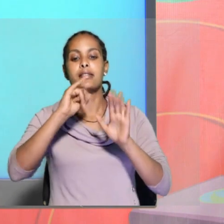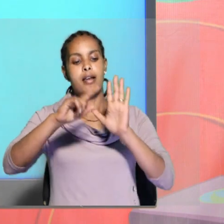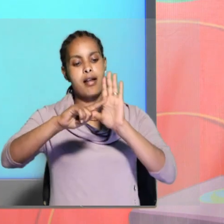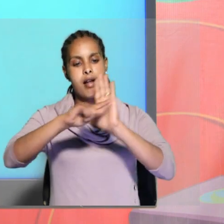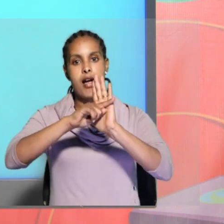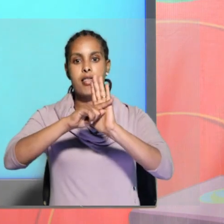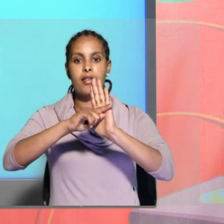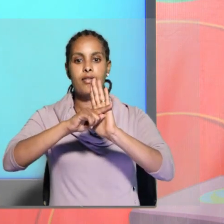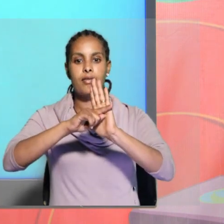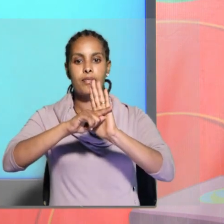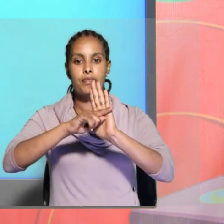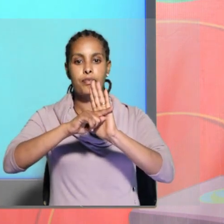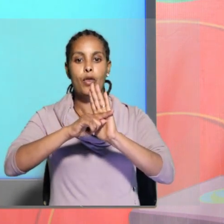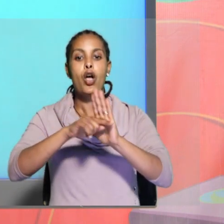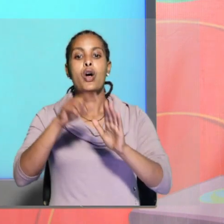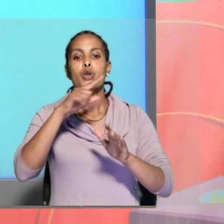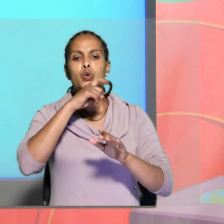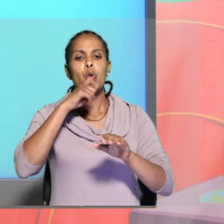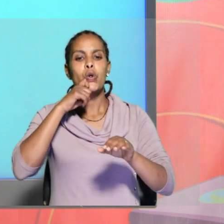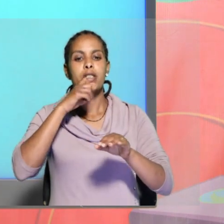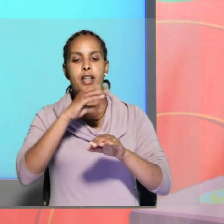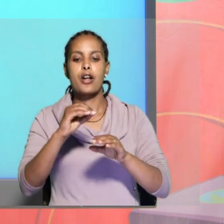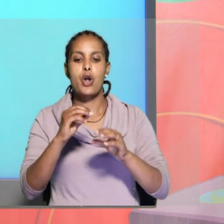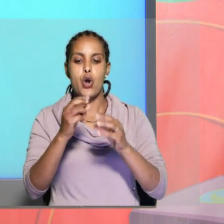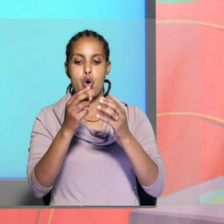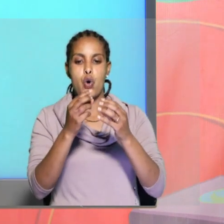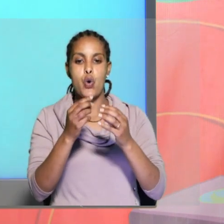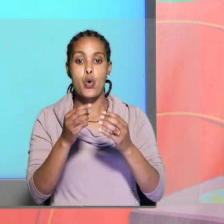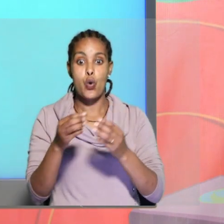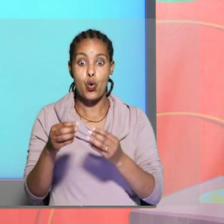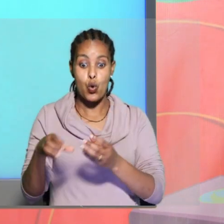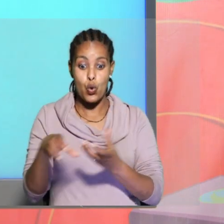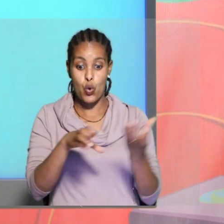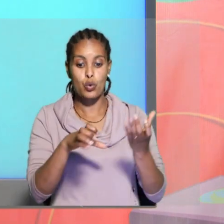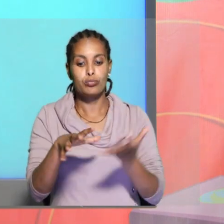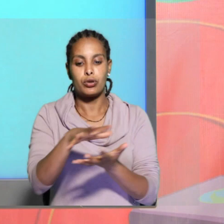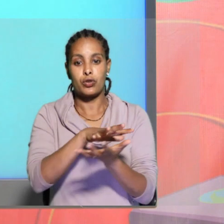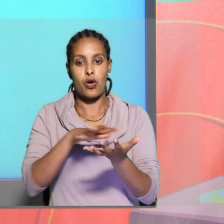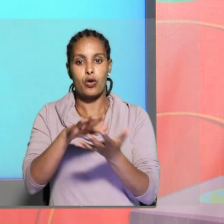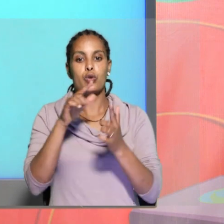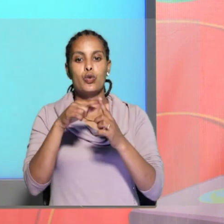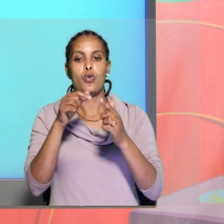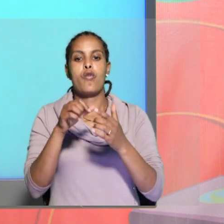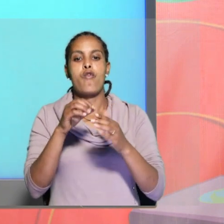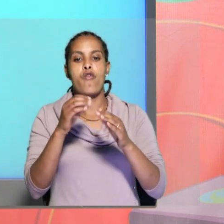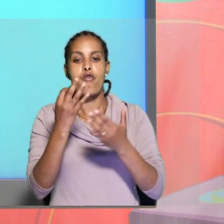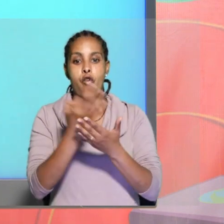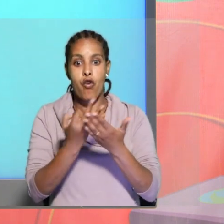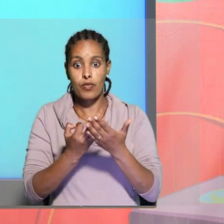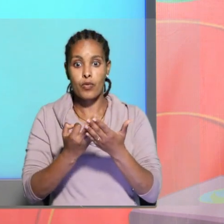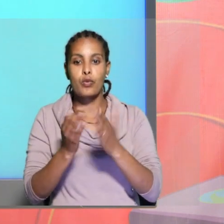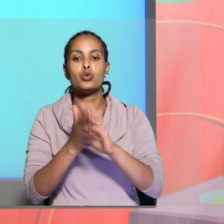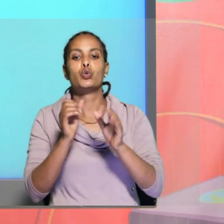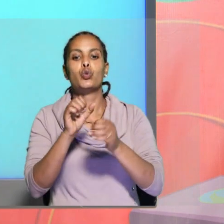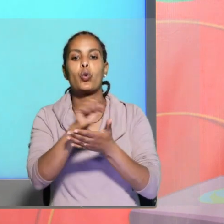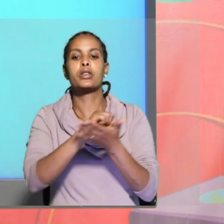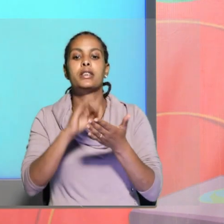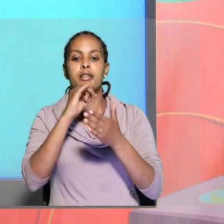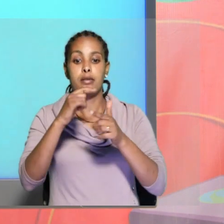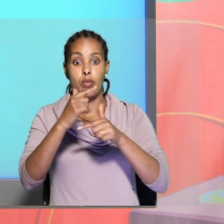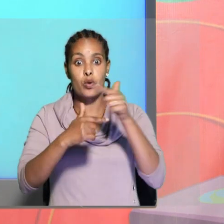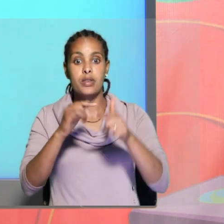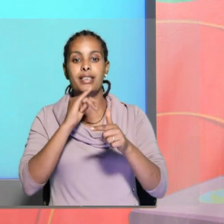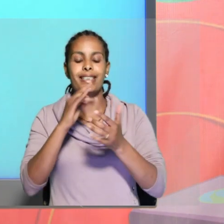negative. Solids or liquids dissolve in a solvent to form solution. Again, this process